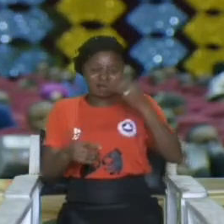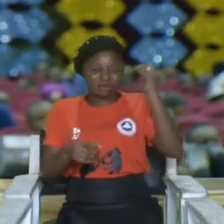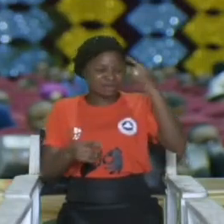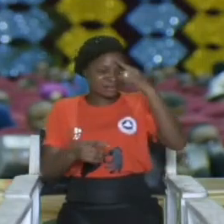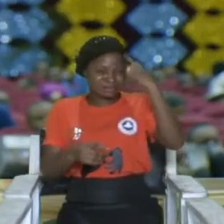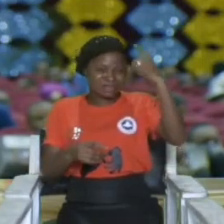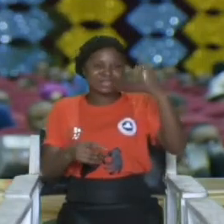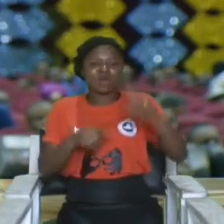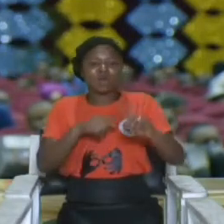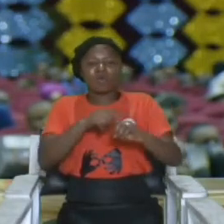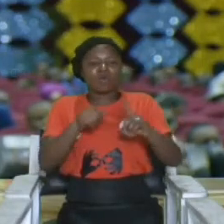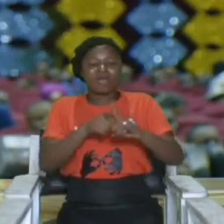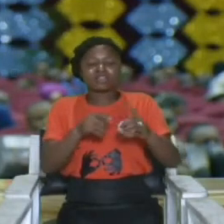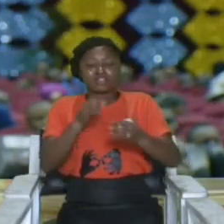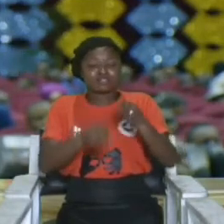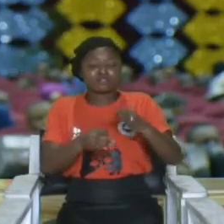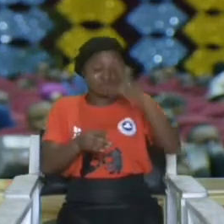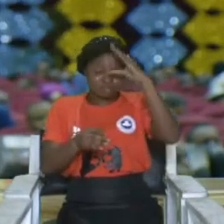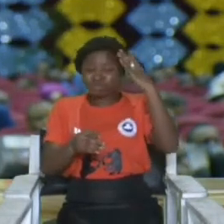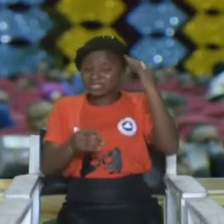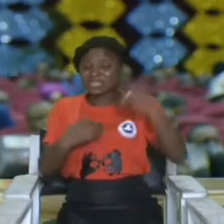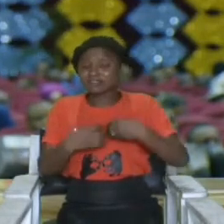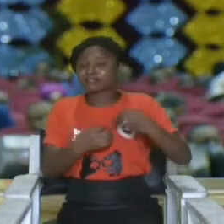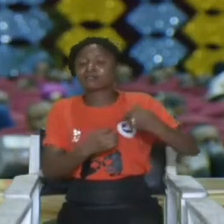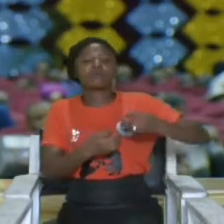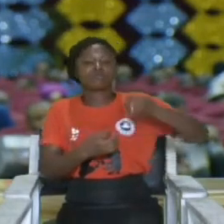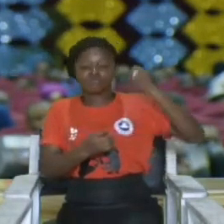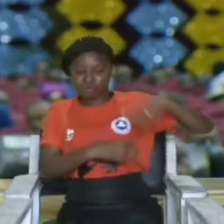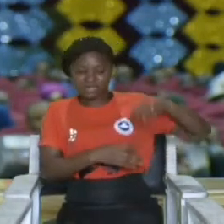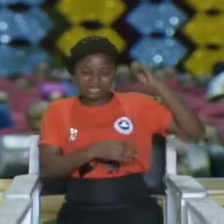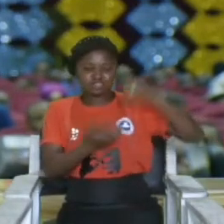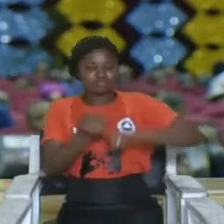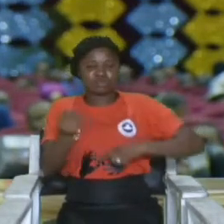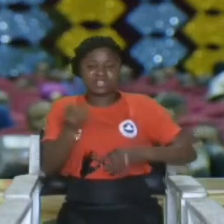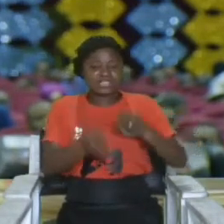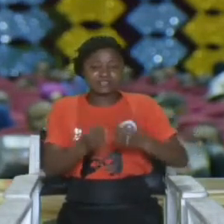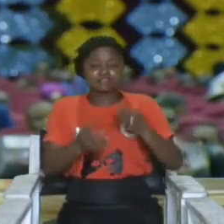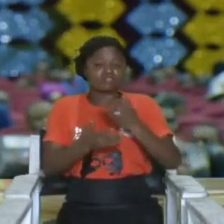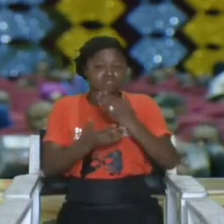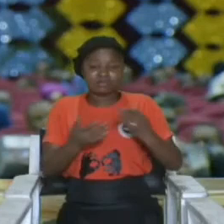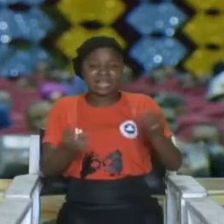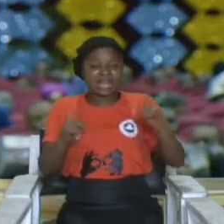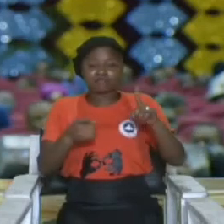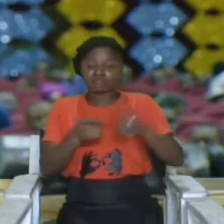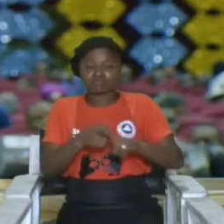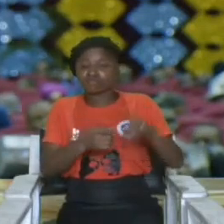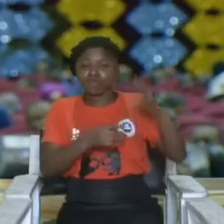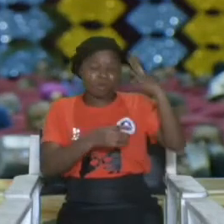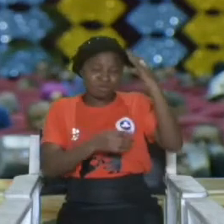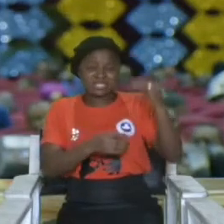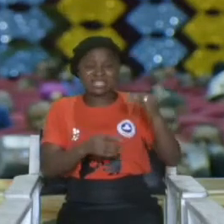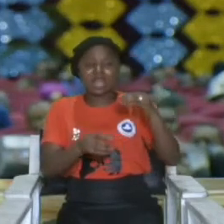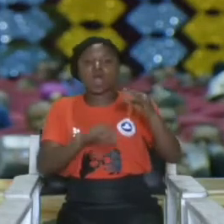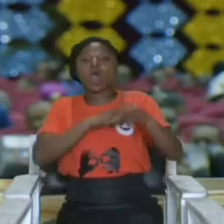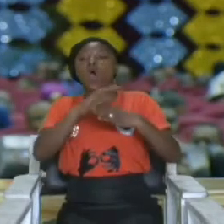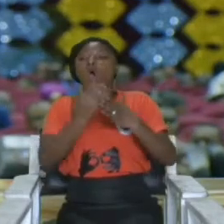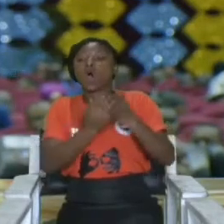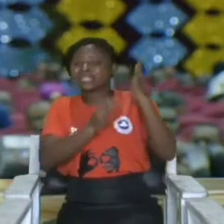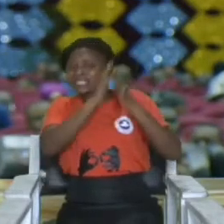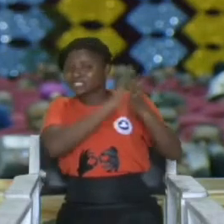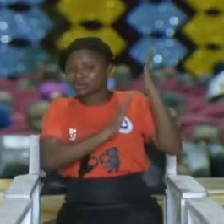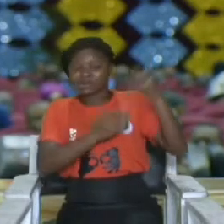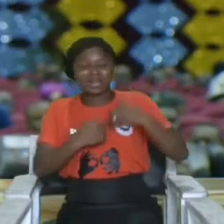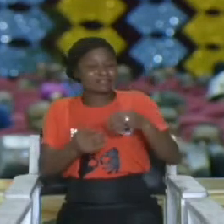happened if Moses has lost his rod? What would have happened if something had happened to Moses? A whole generation would have perished